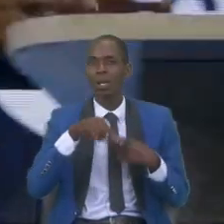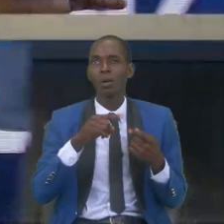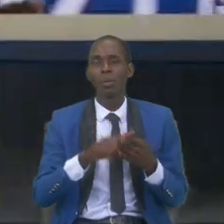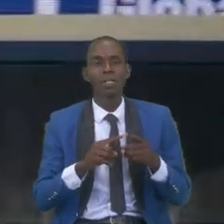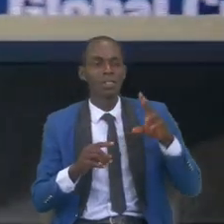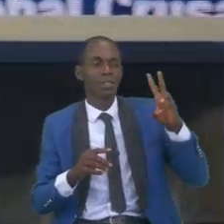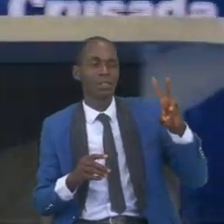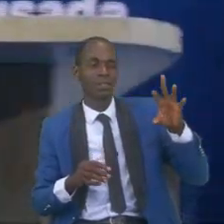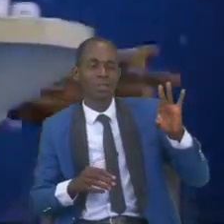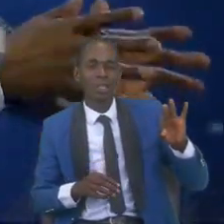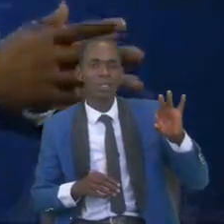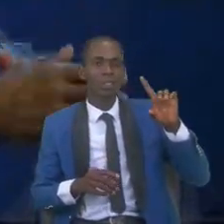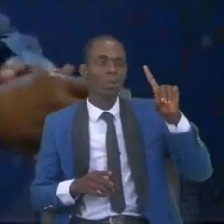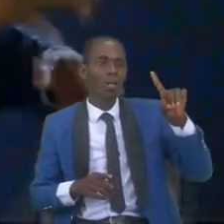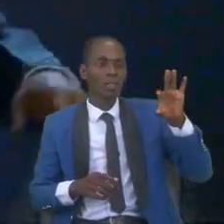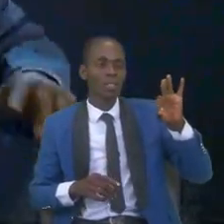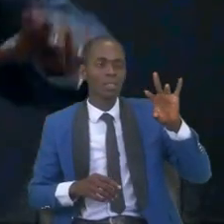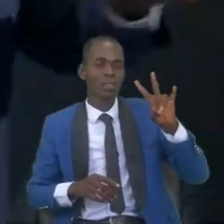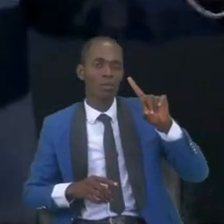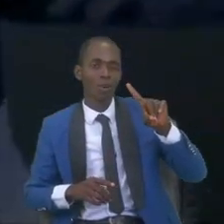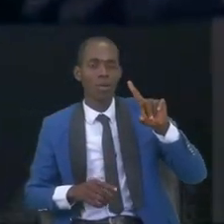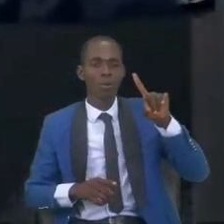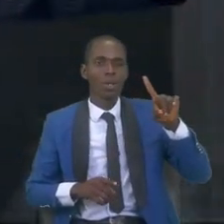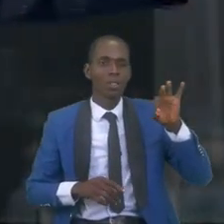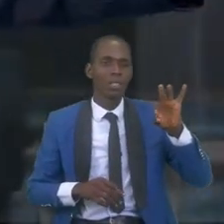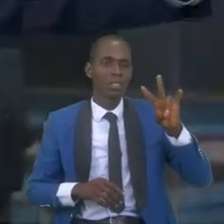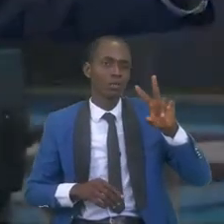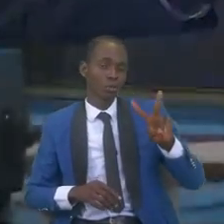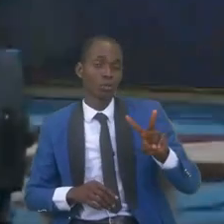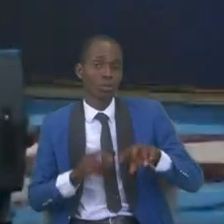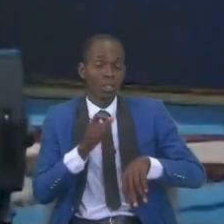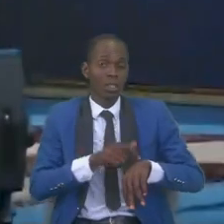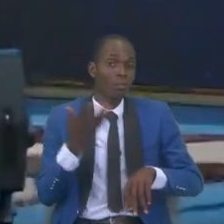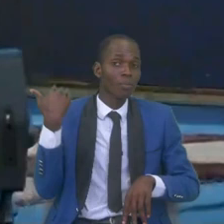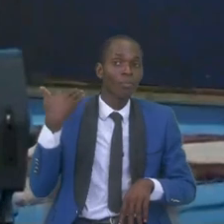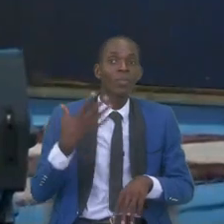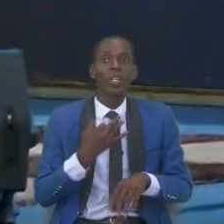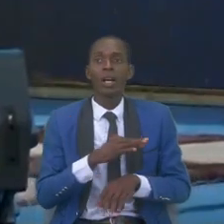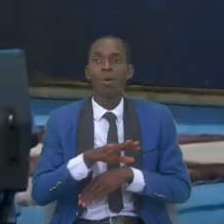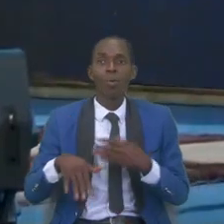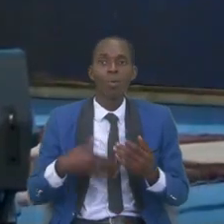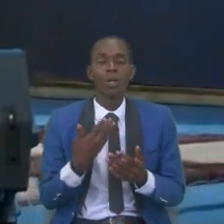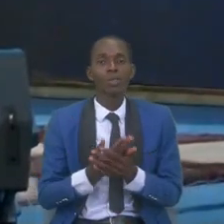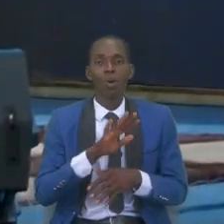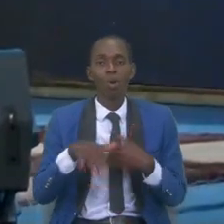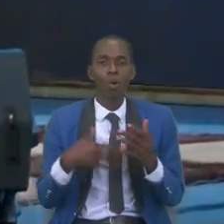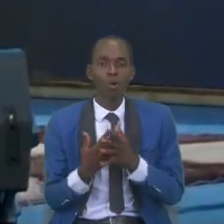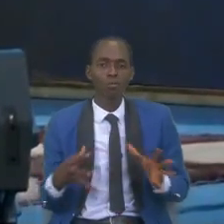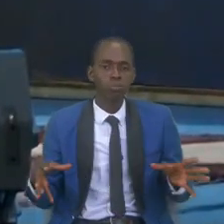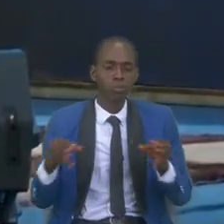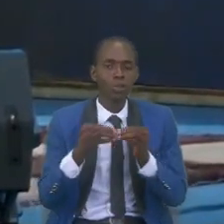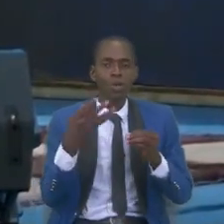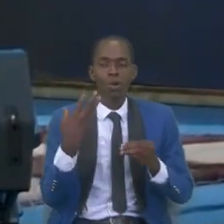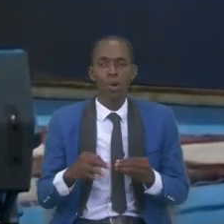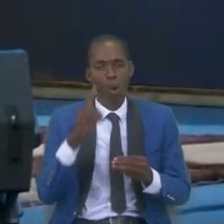1970, 1971, 1972, and we're going to all these camps of believers, and then the unbelievers